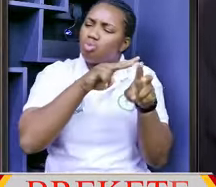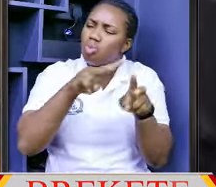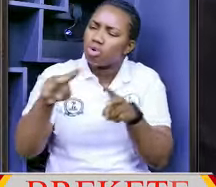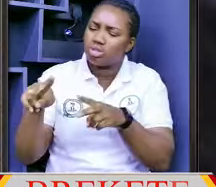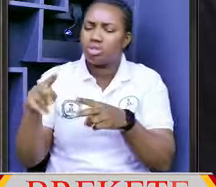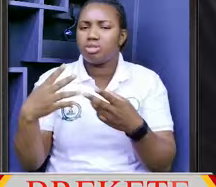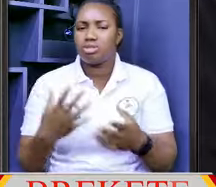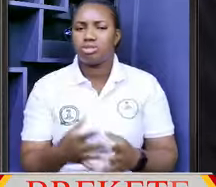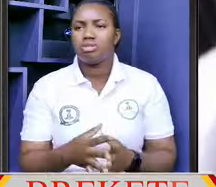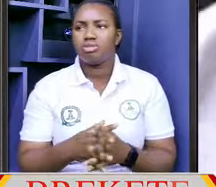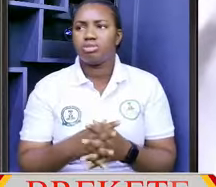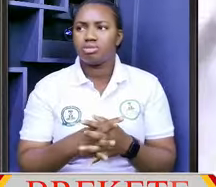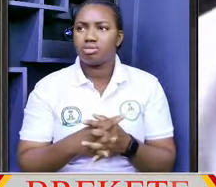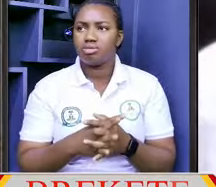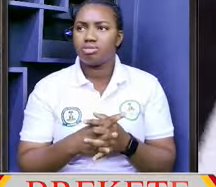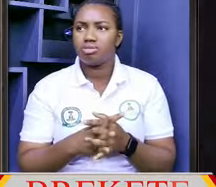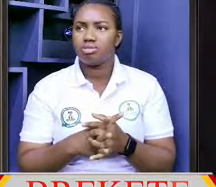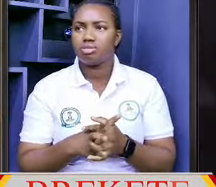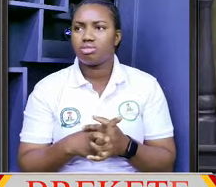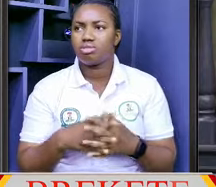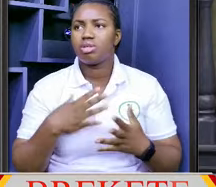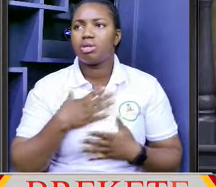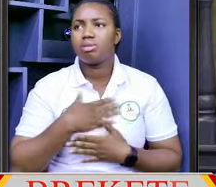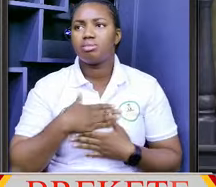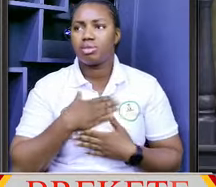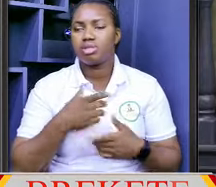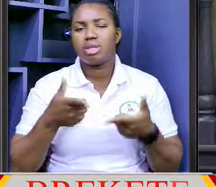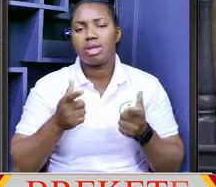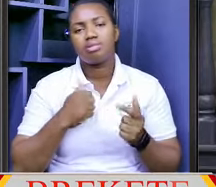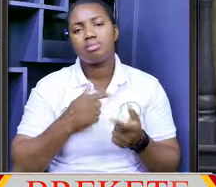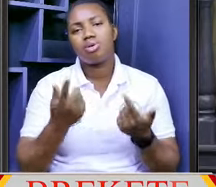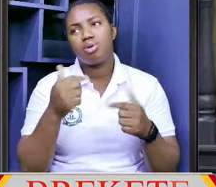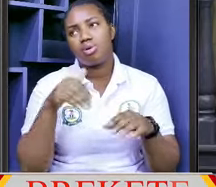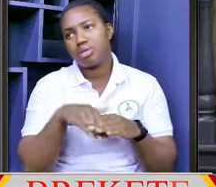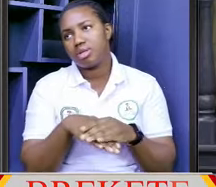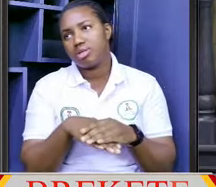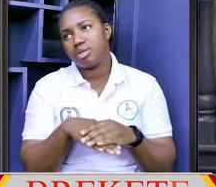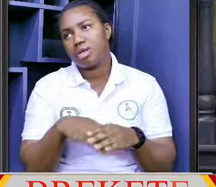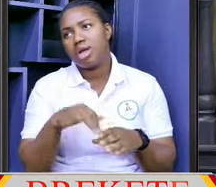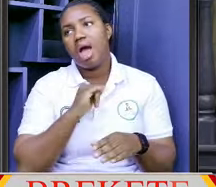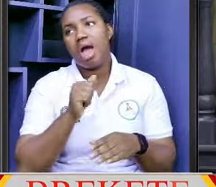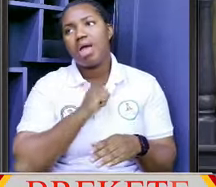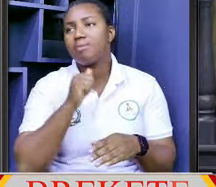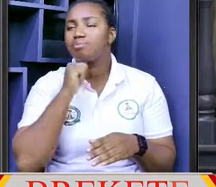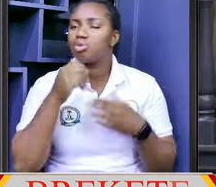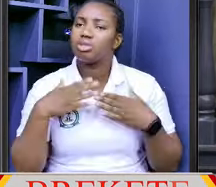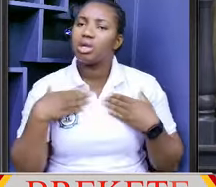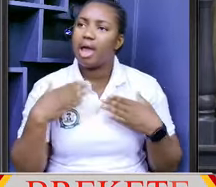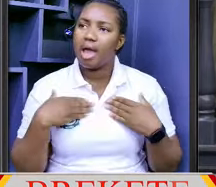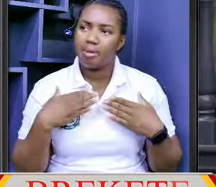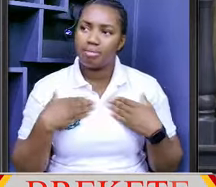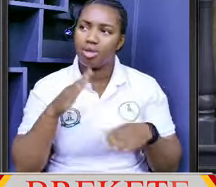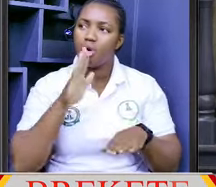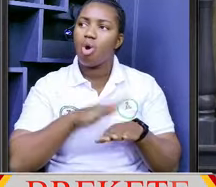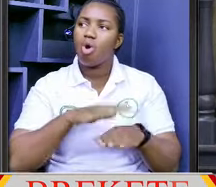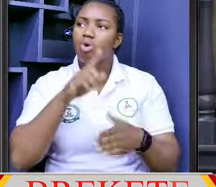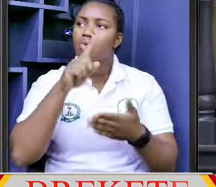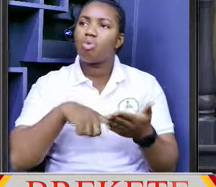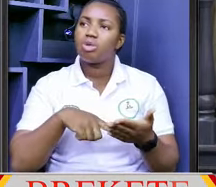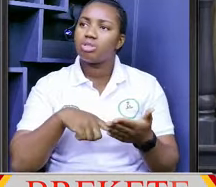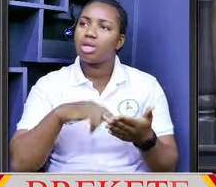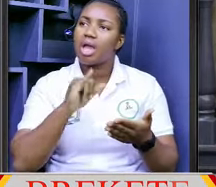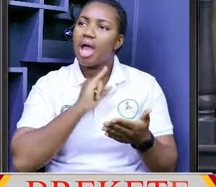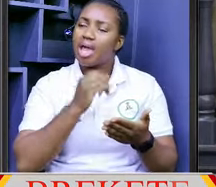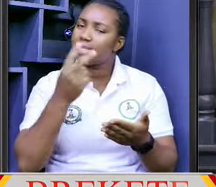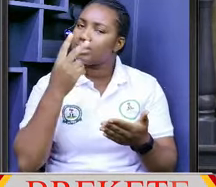us. Now, please let me still come in there. I'm not happy on what the way I'm going to